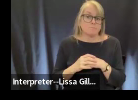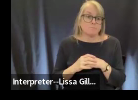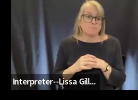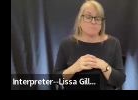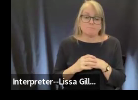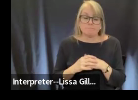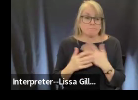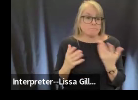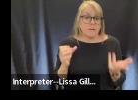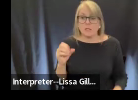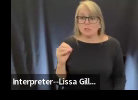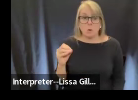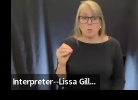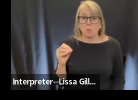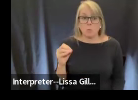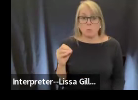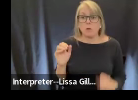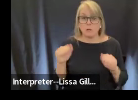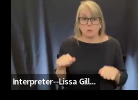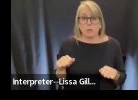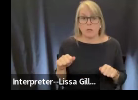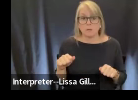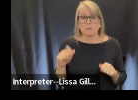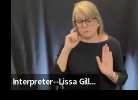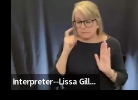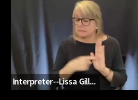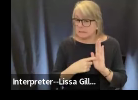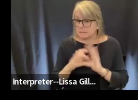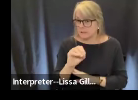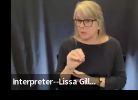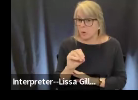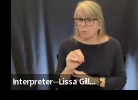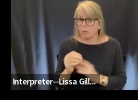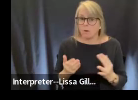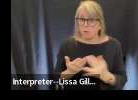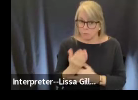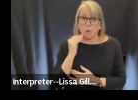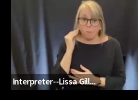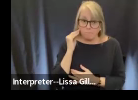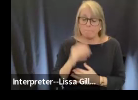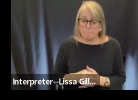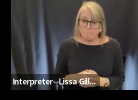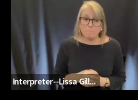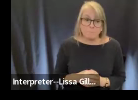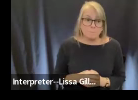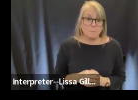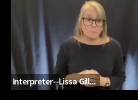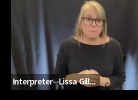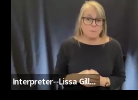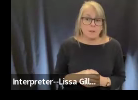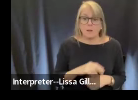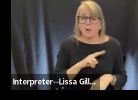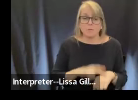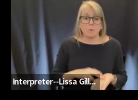Just to be able to track any kind of carbon monoxide that may be going through the levels of the home there. And then, of course, wherever